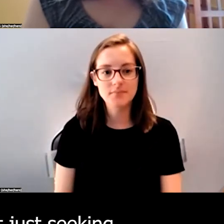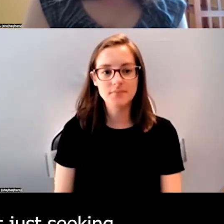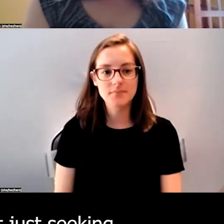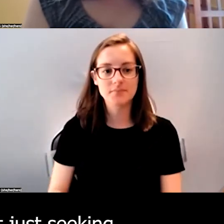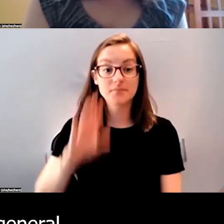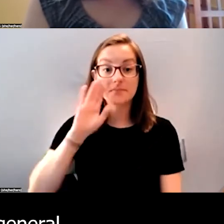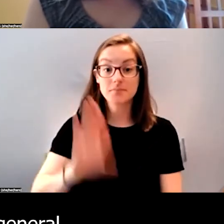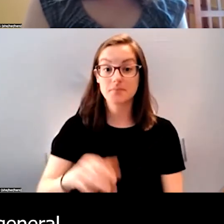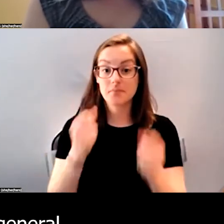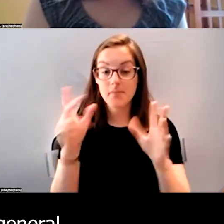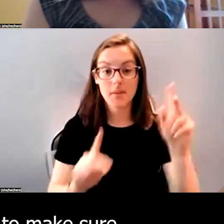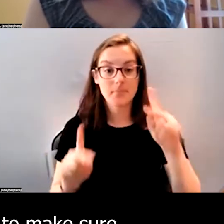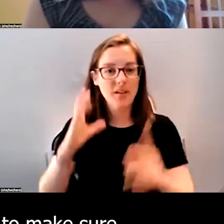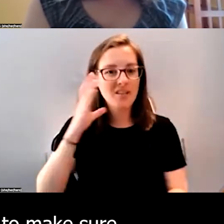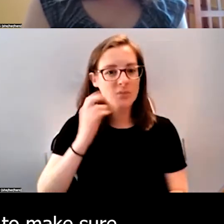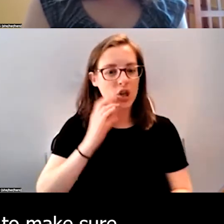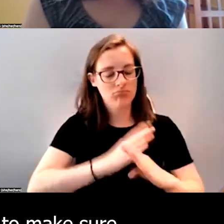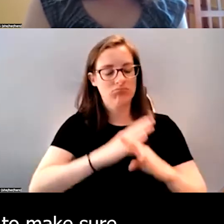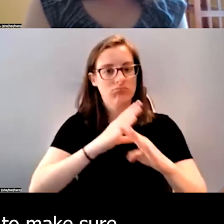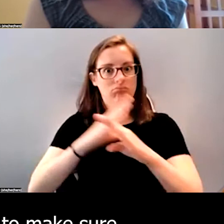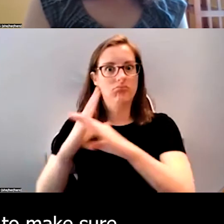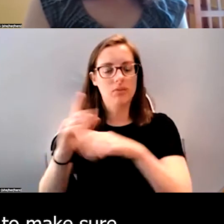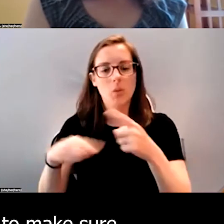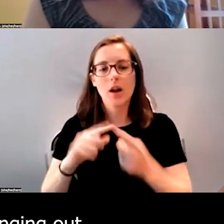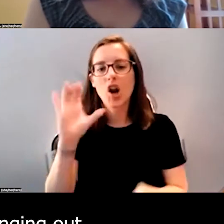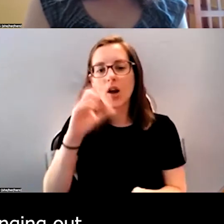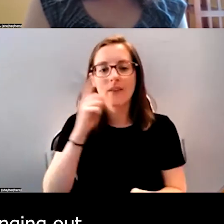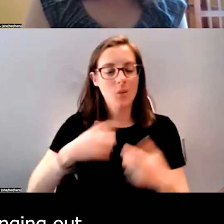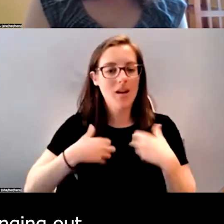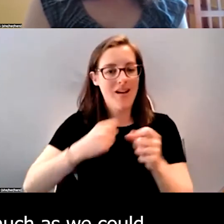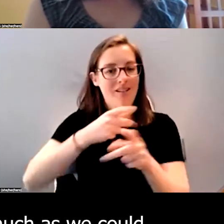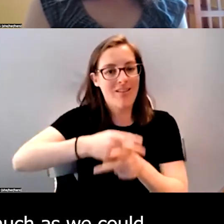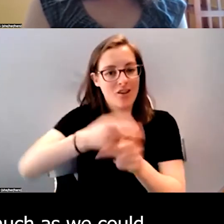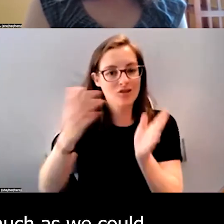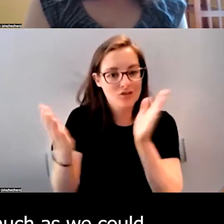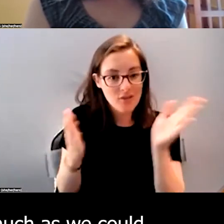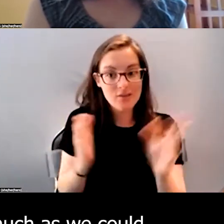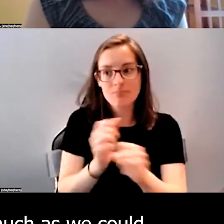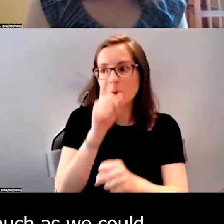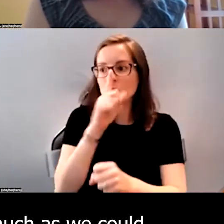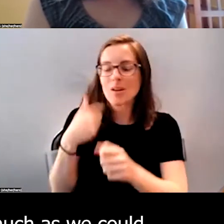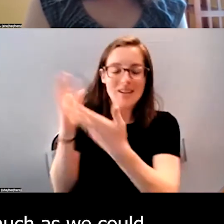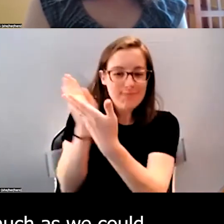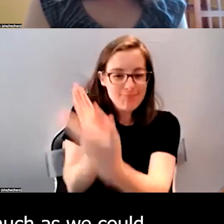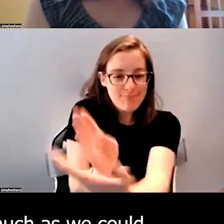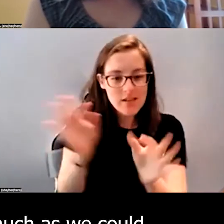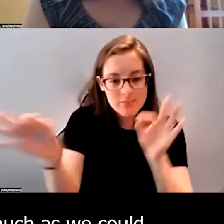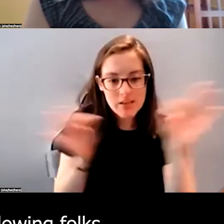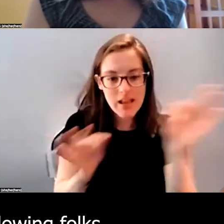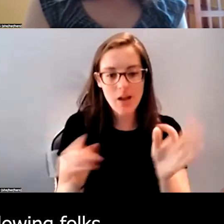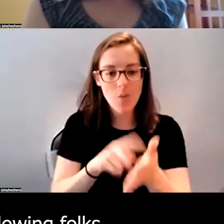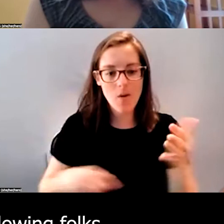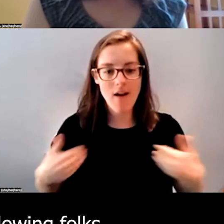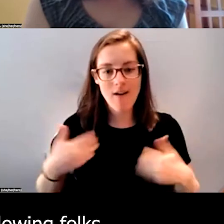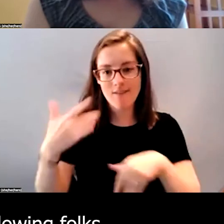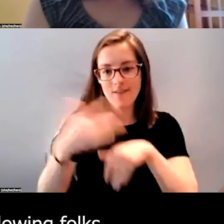just seeking healthcare in general. So we really wanted to make sure that we were bringing out all these resources as much as we could to